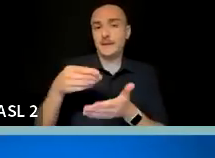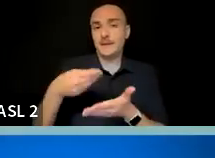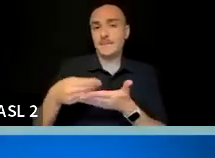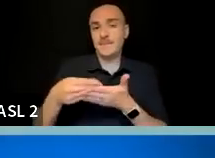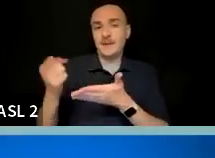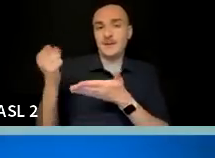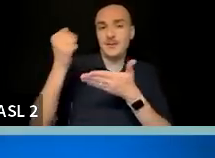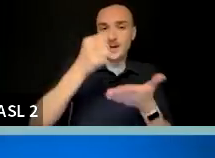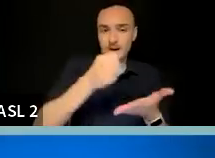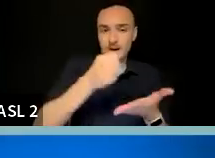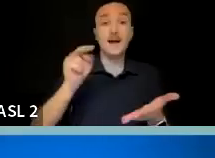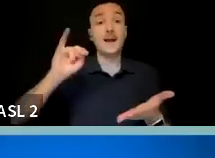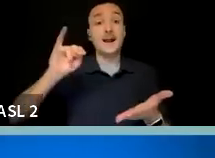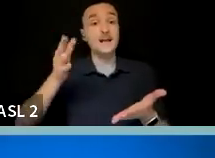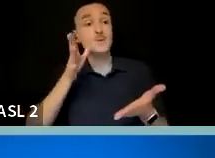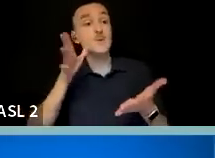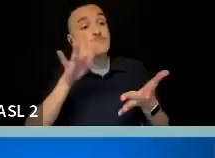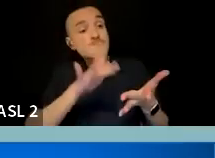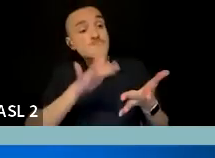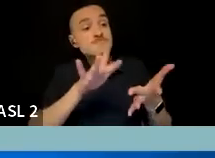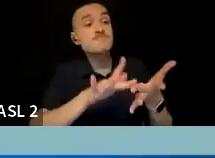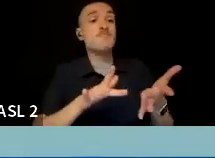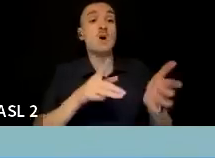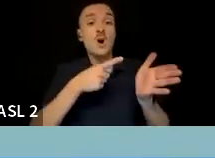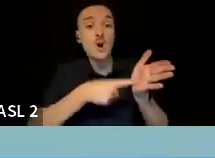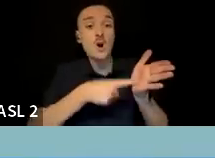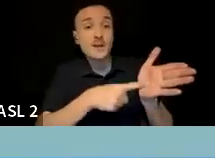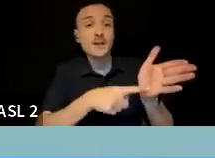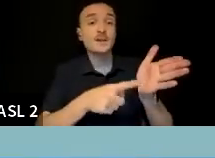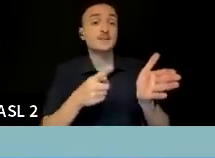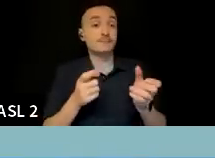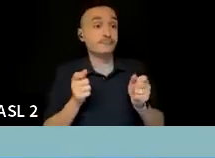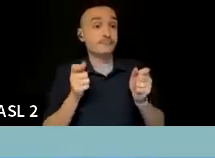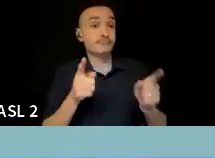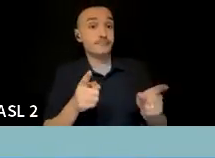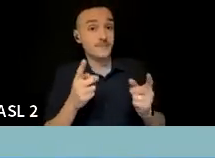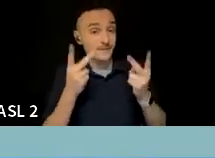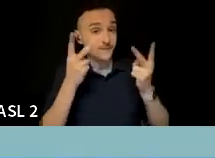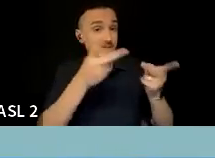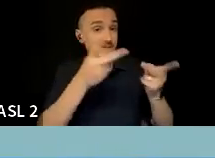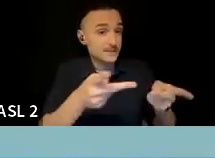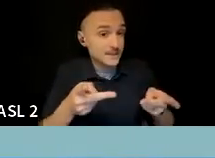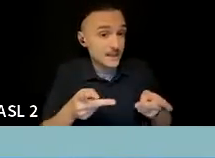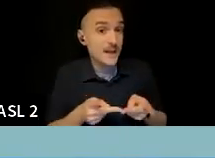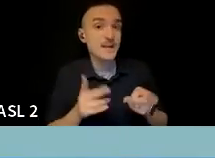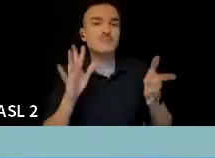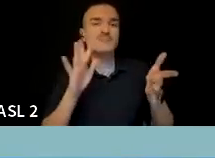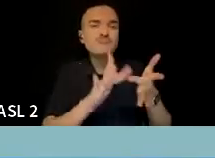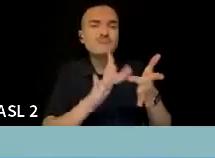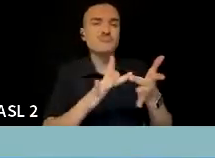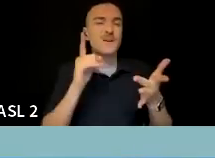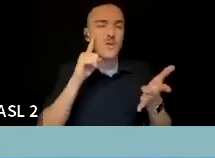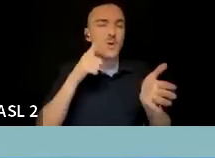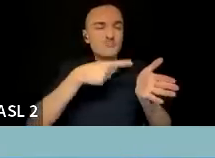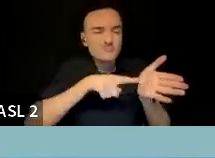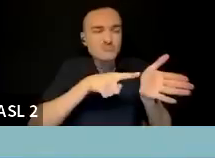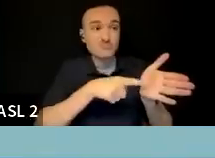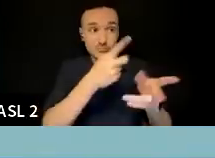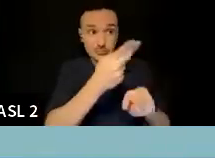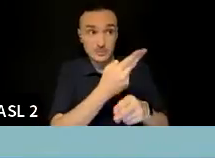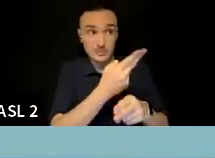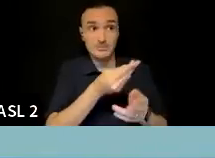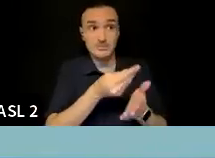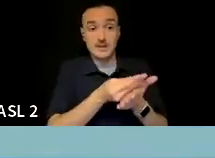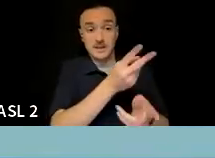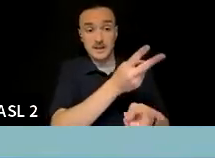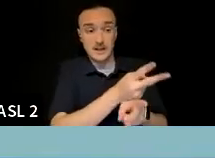audits, and site visits. Talking about the grants process in this way hopefully helps our viewers understand a little more clearly